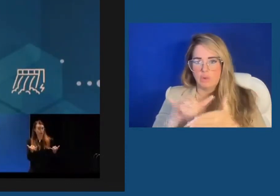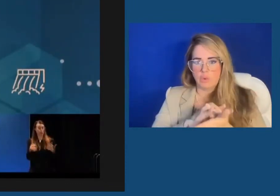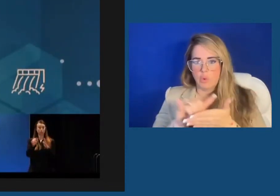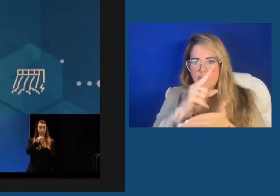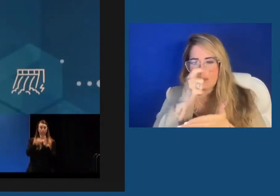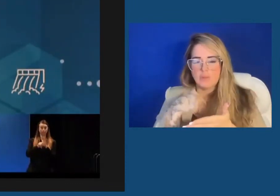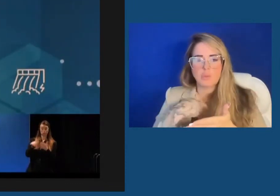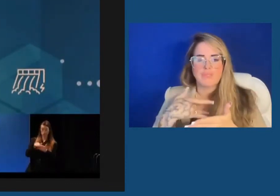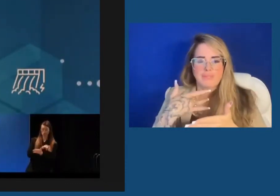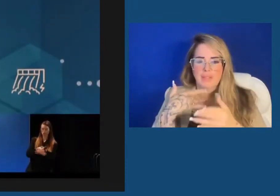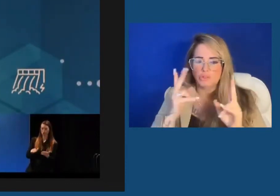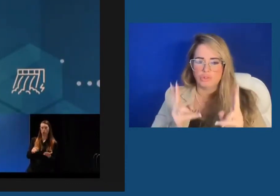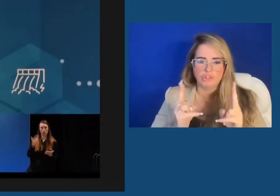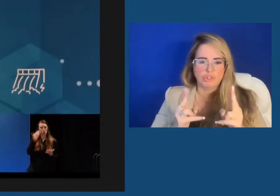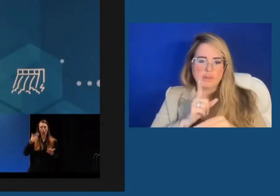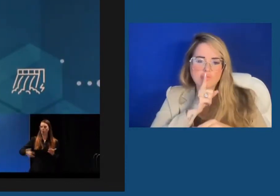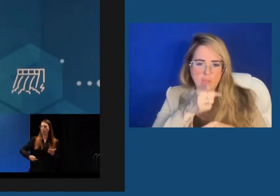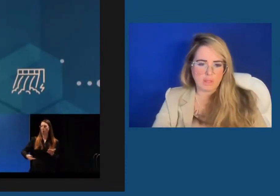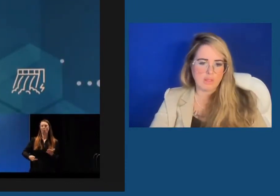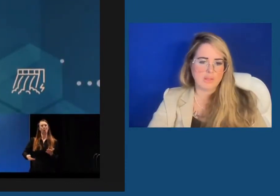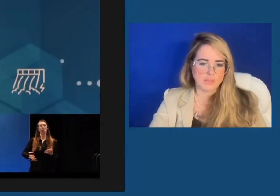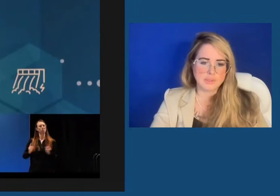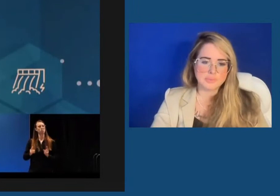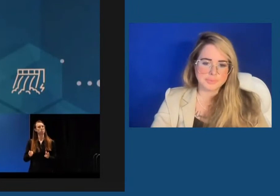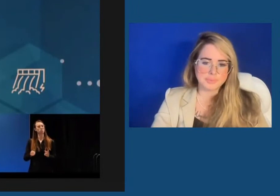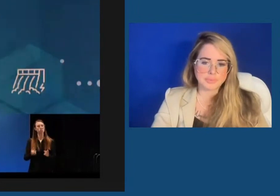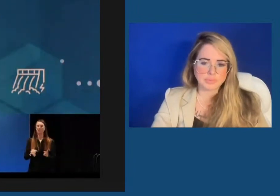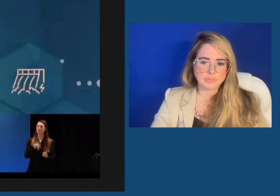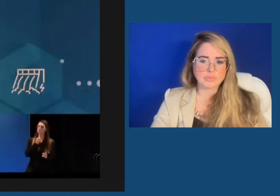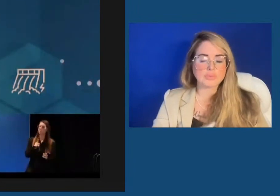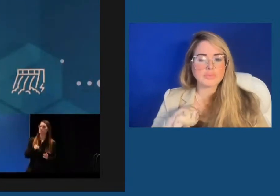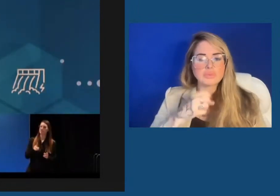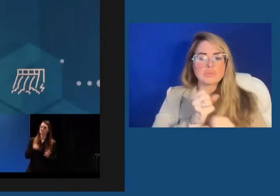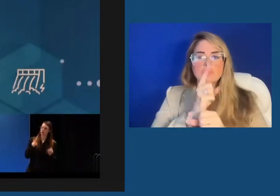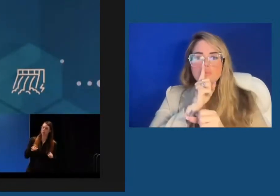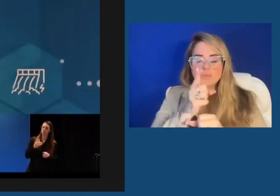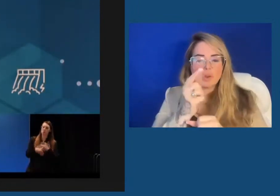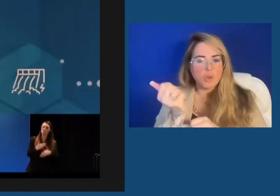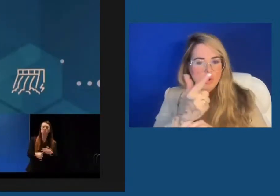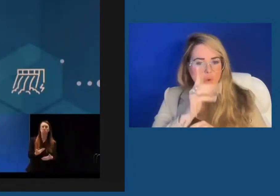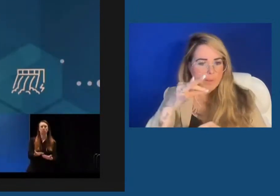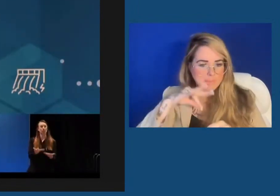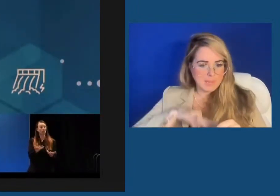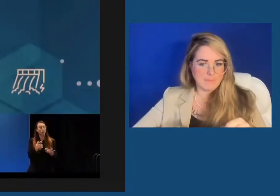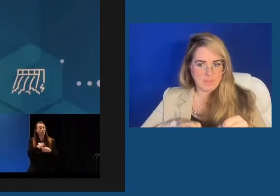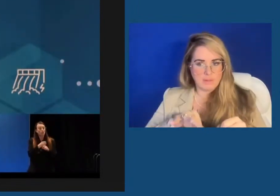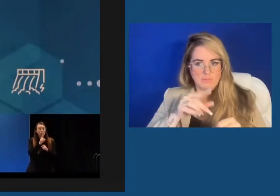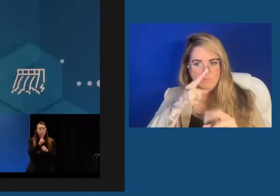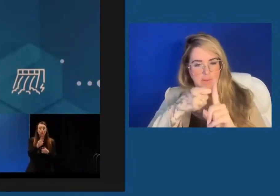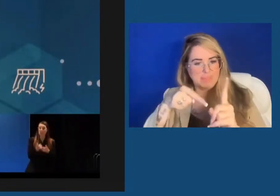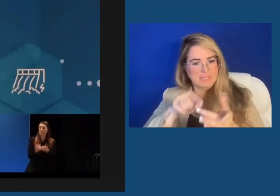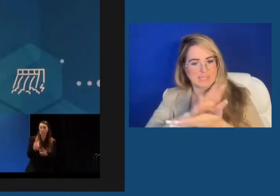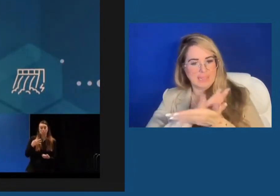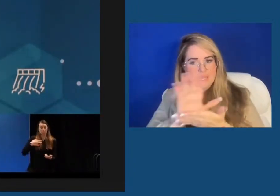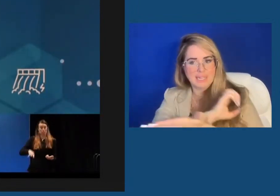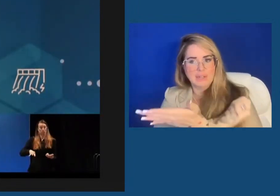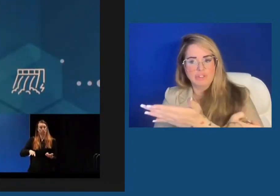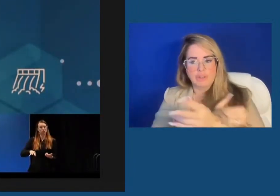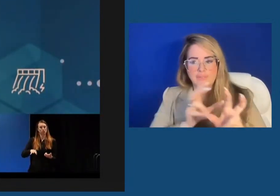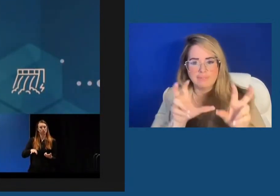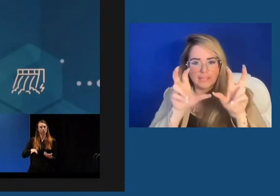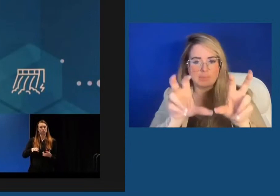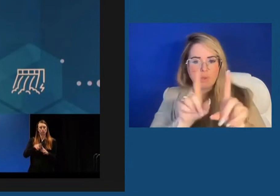the urgency and it's real. And I want to make sure that everyone benefits from the clean energy investments. We